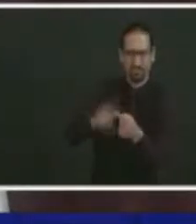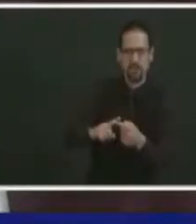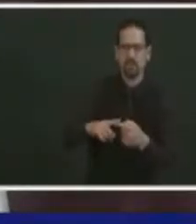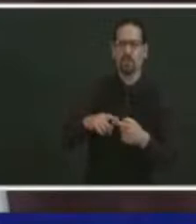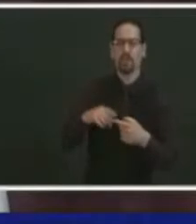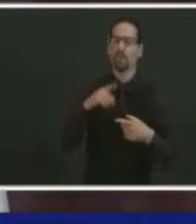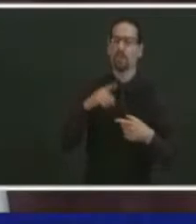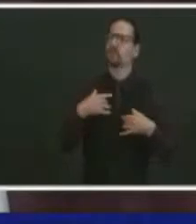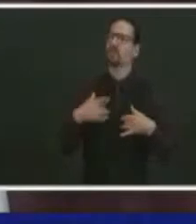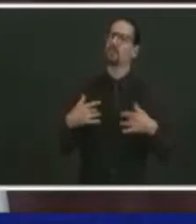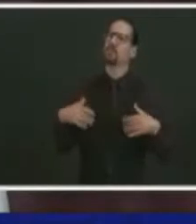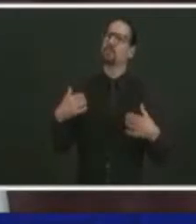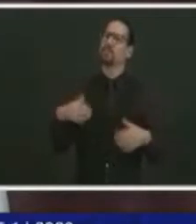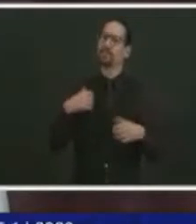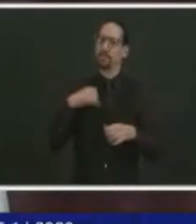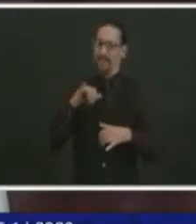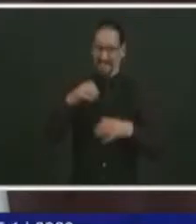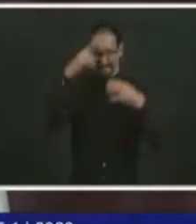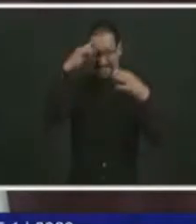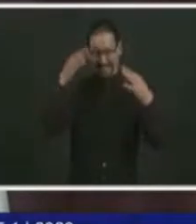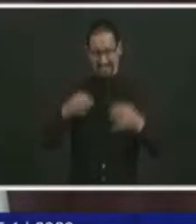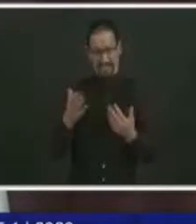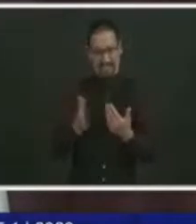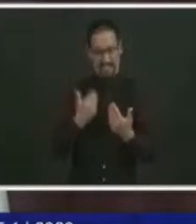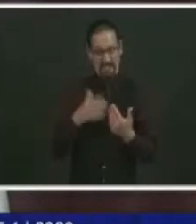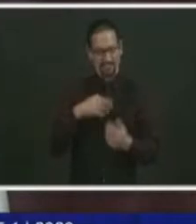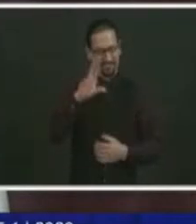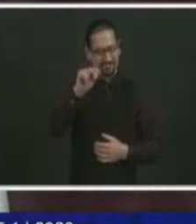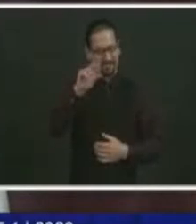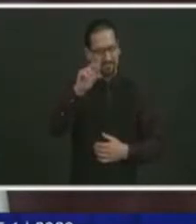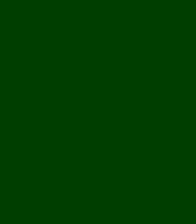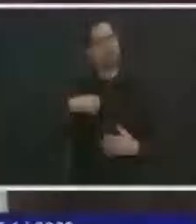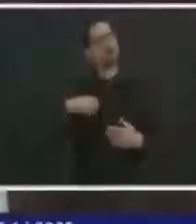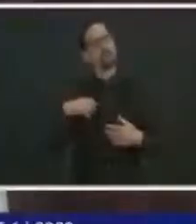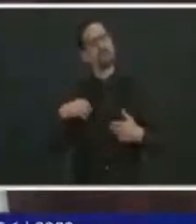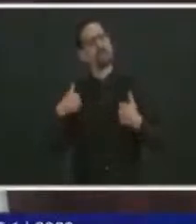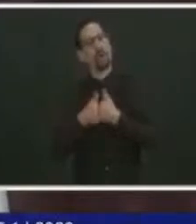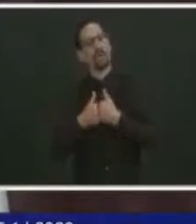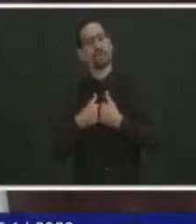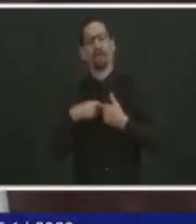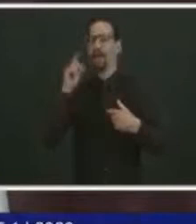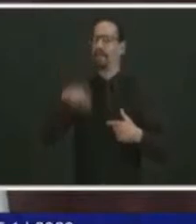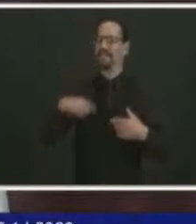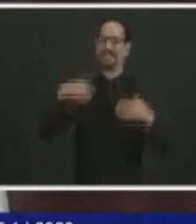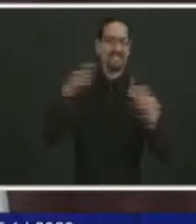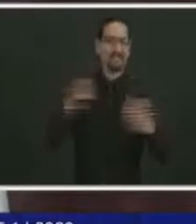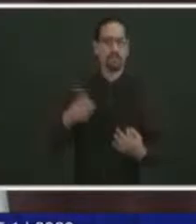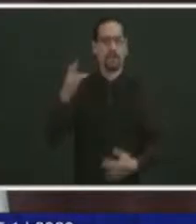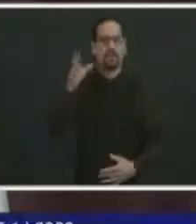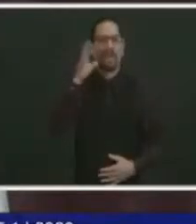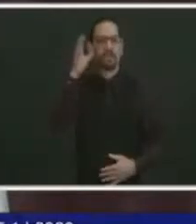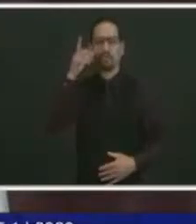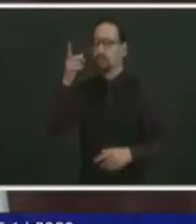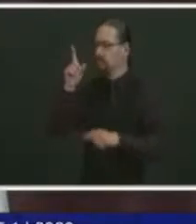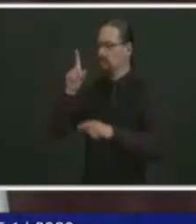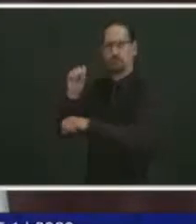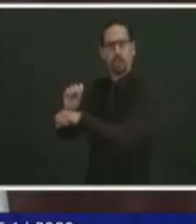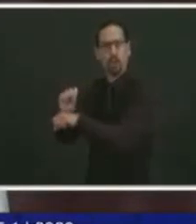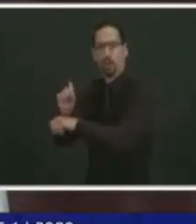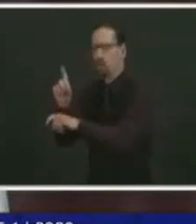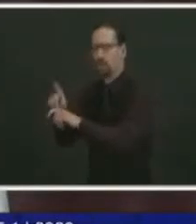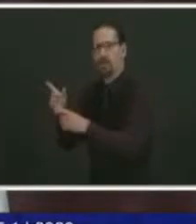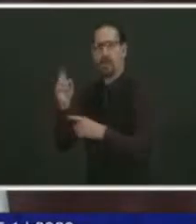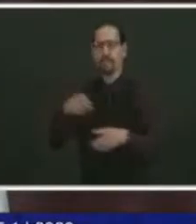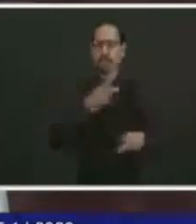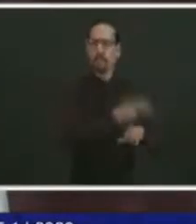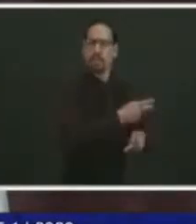very difficult one for so many reasons. Parents can't work if their children can't be cared for. You